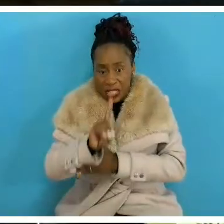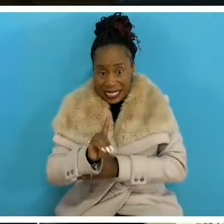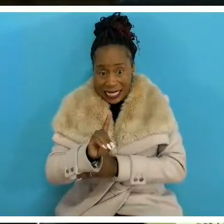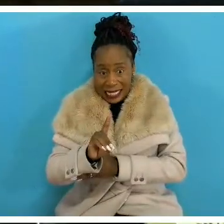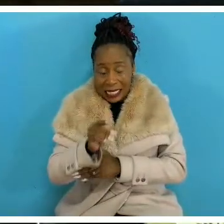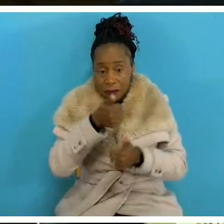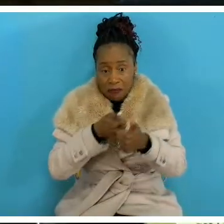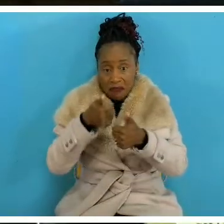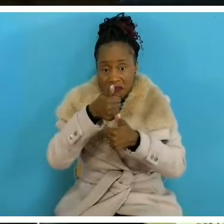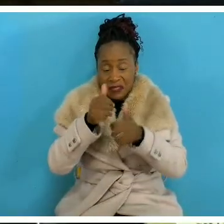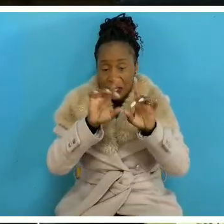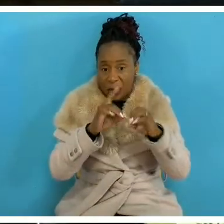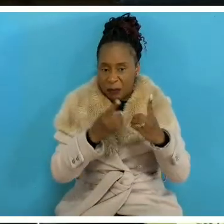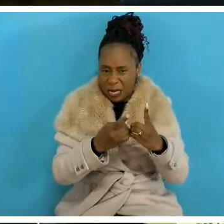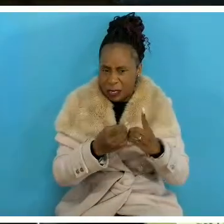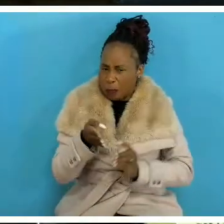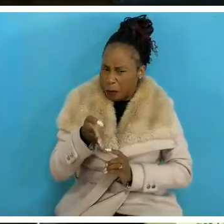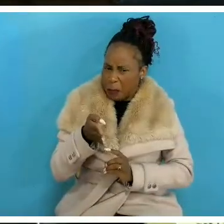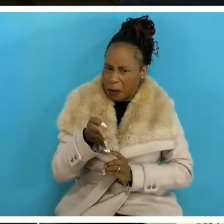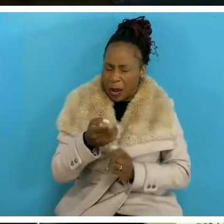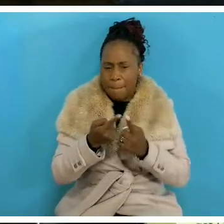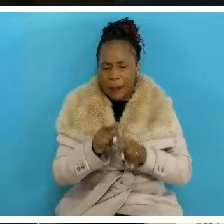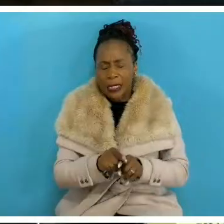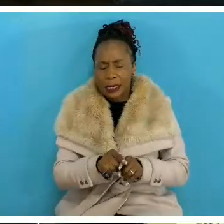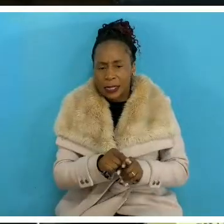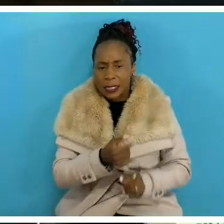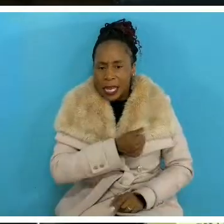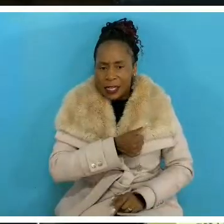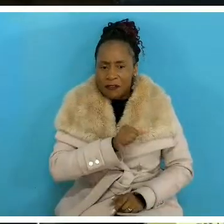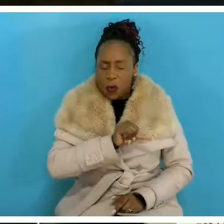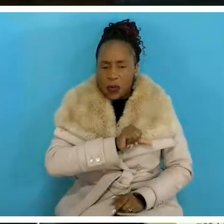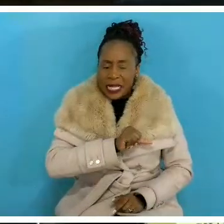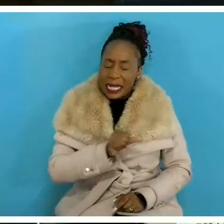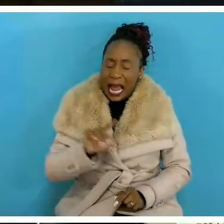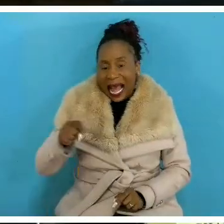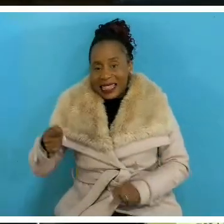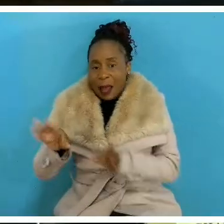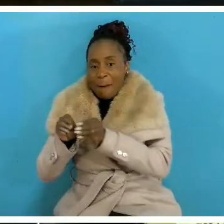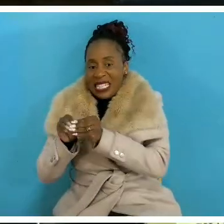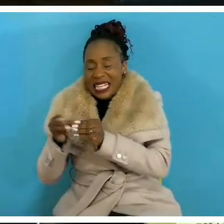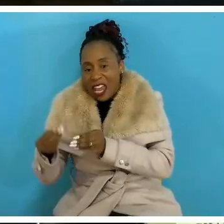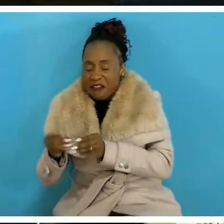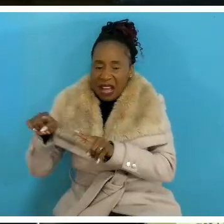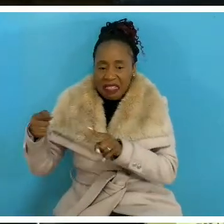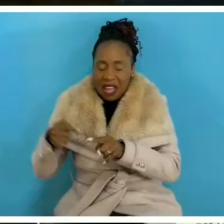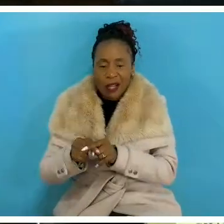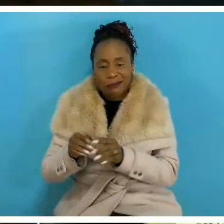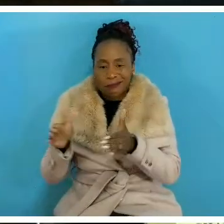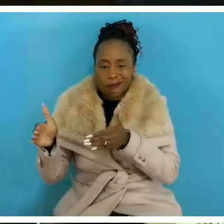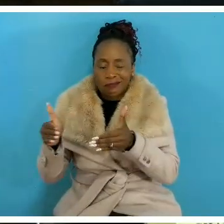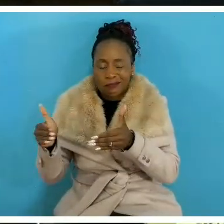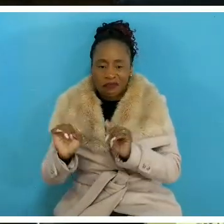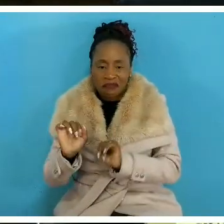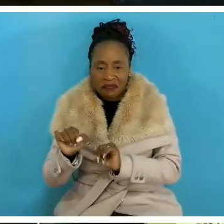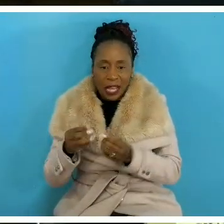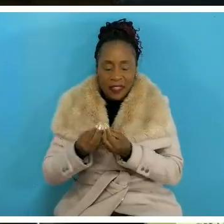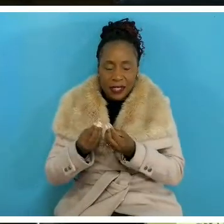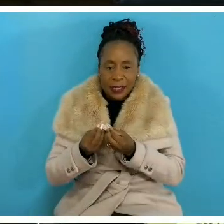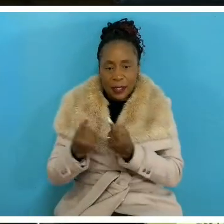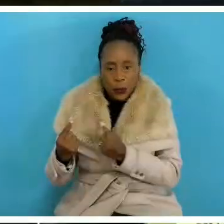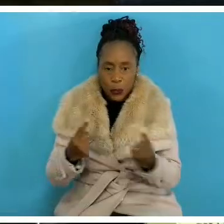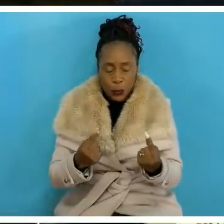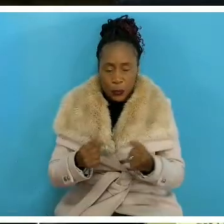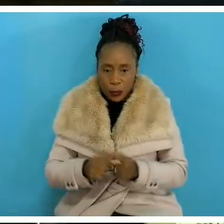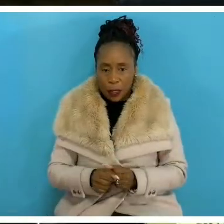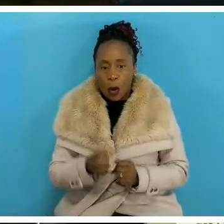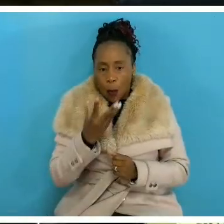department would have been here, but unfortunately has another meeting or another arrangements that he has to attend to. So we